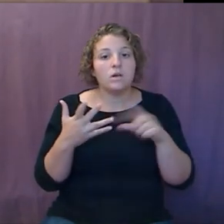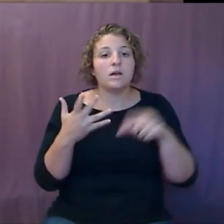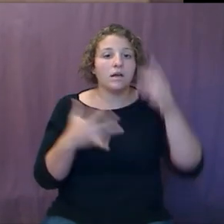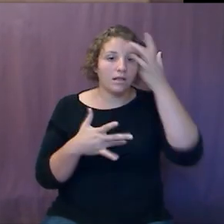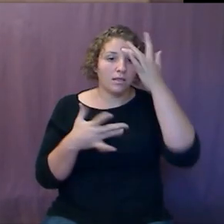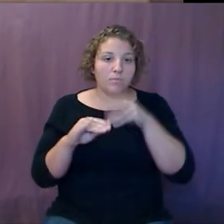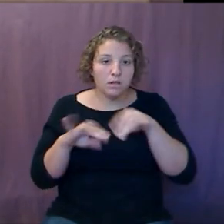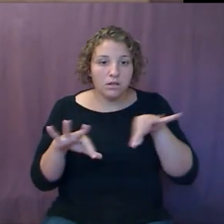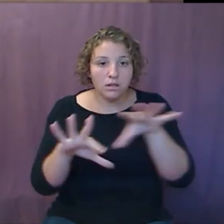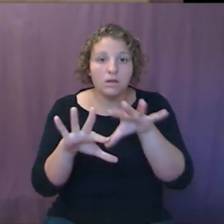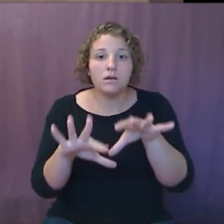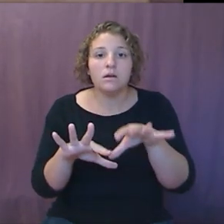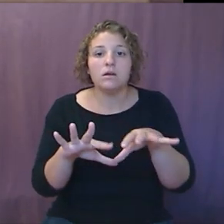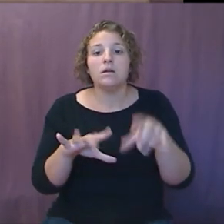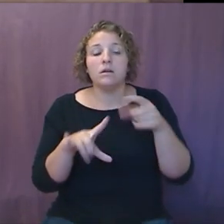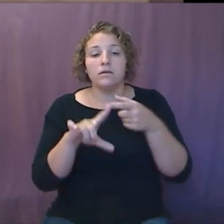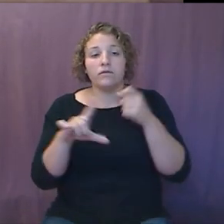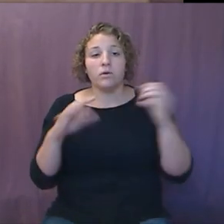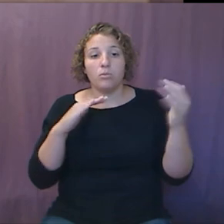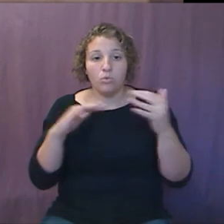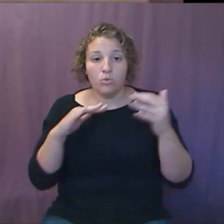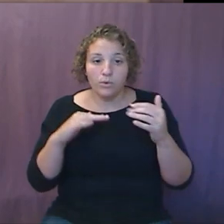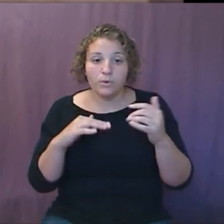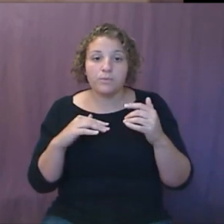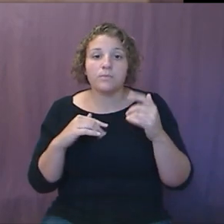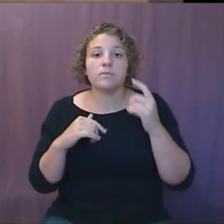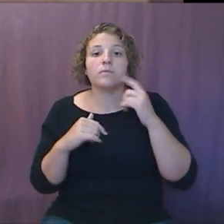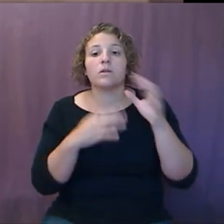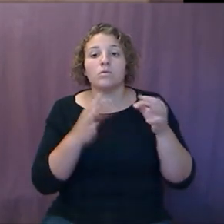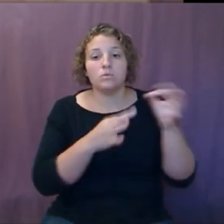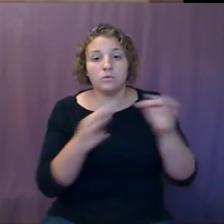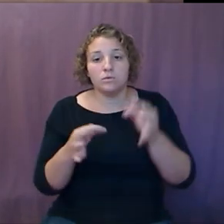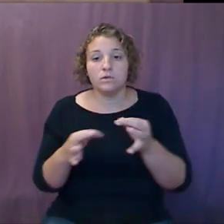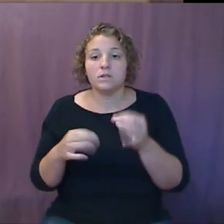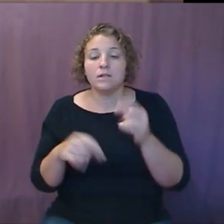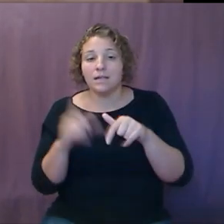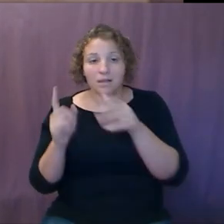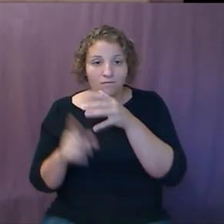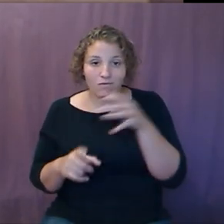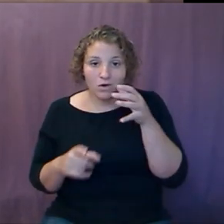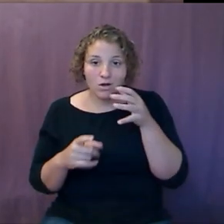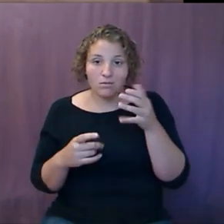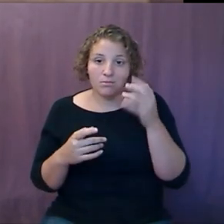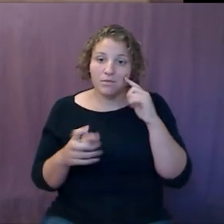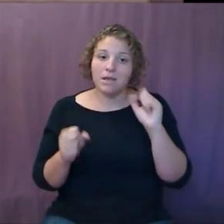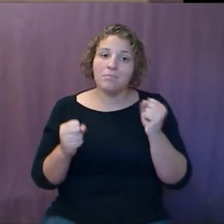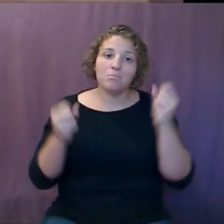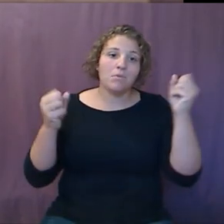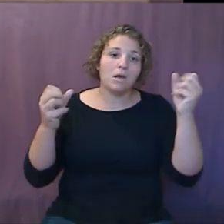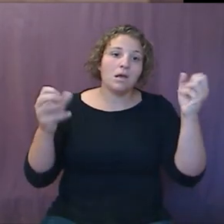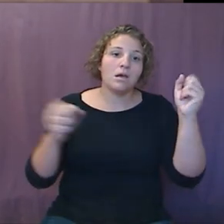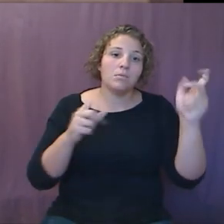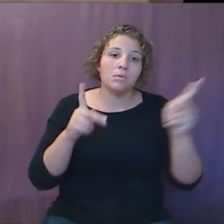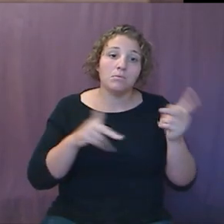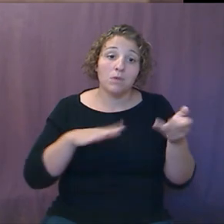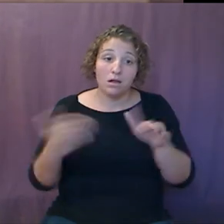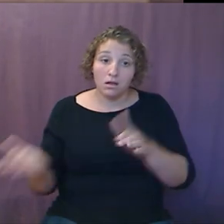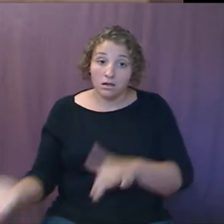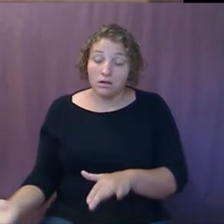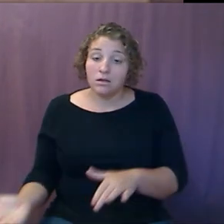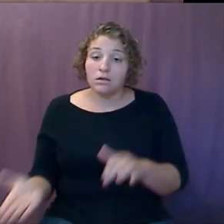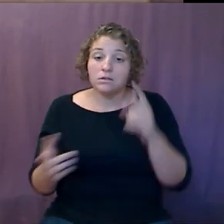disruptions that come from warfare be it supply chain or even the ability to farm and then of course the death that follows so these